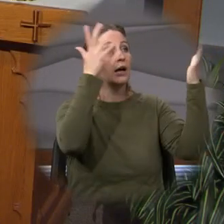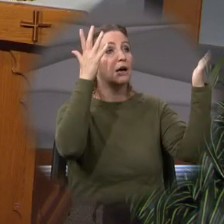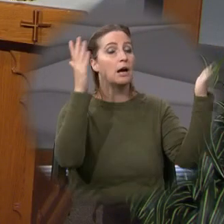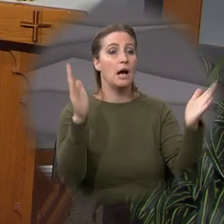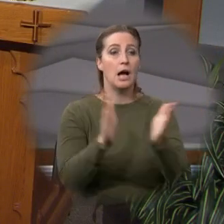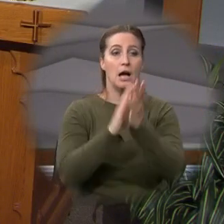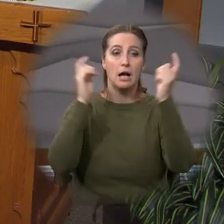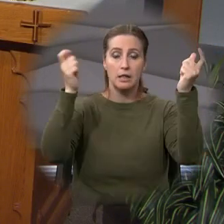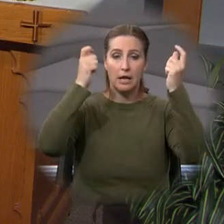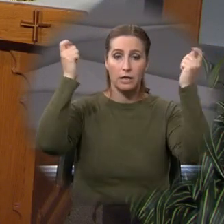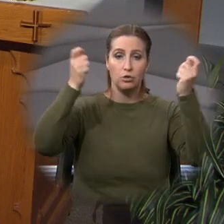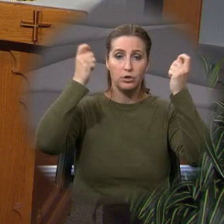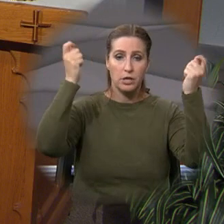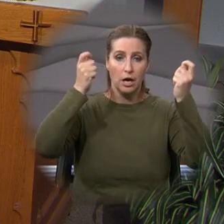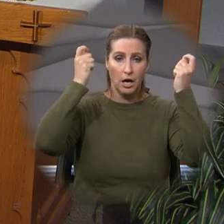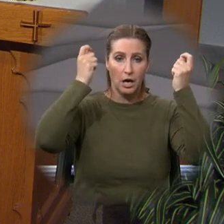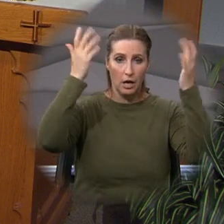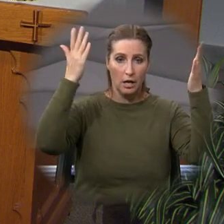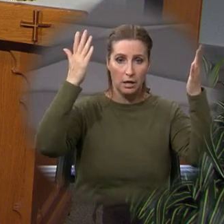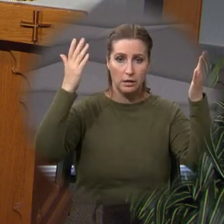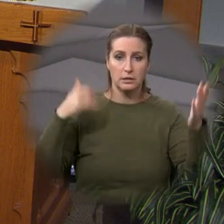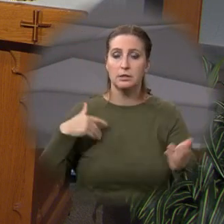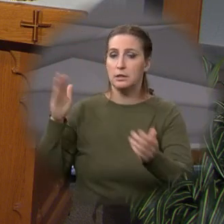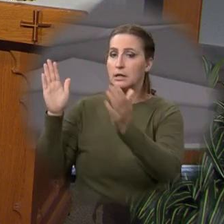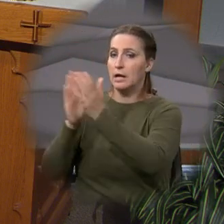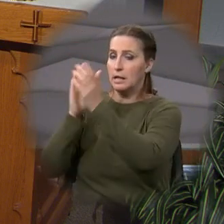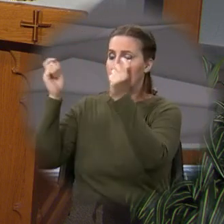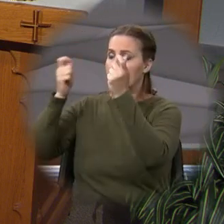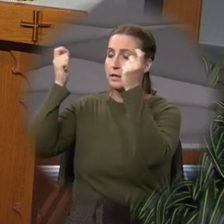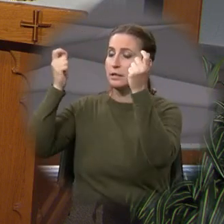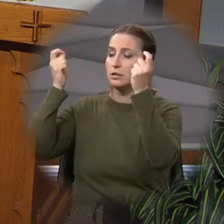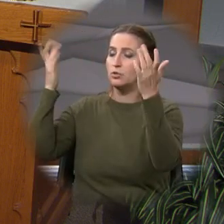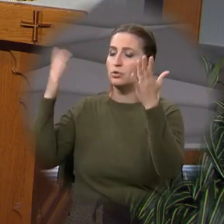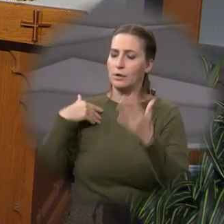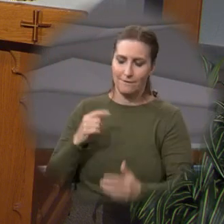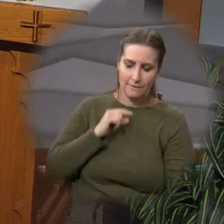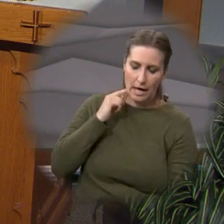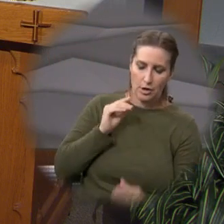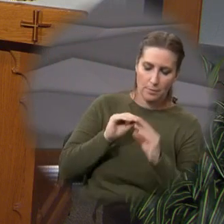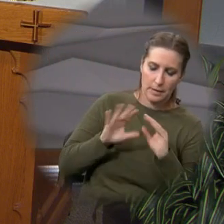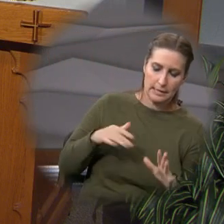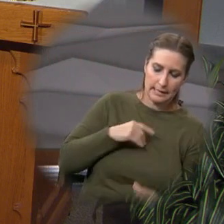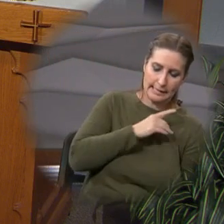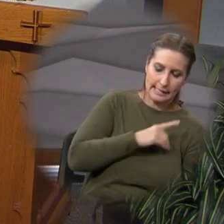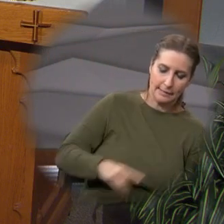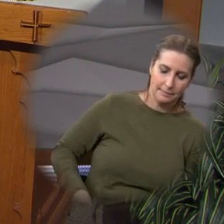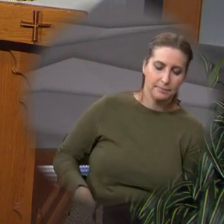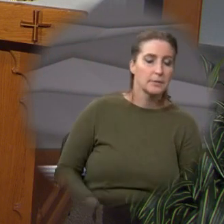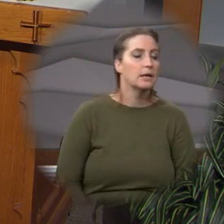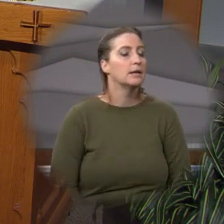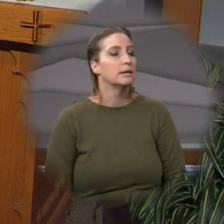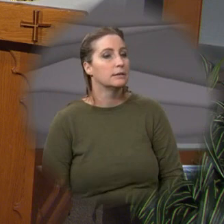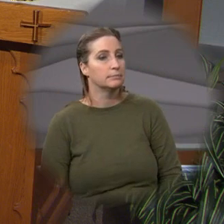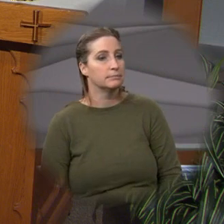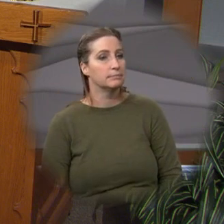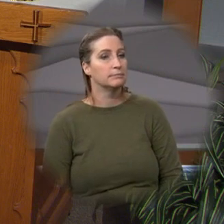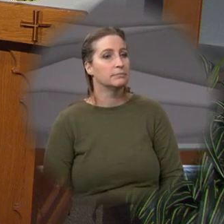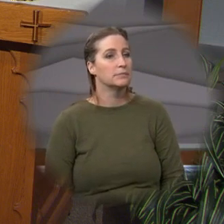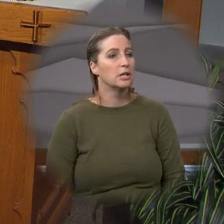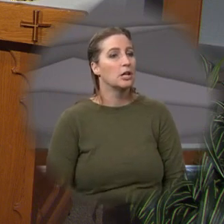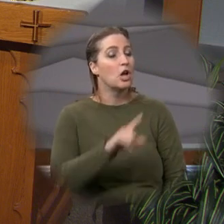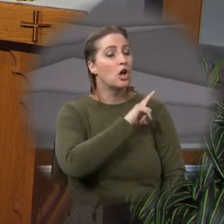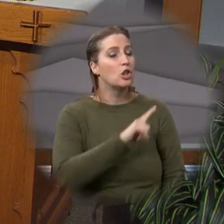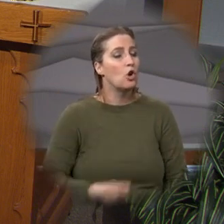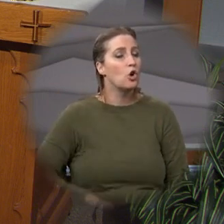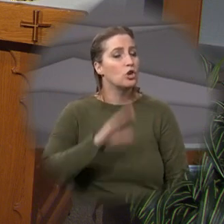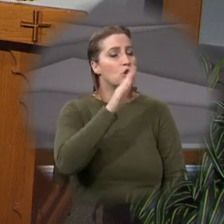Alleluia, alleluia. May there be on your mind, on your lips, alleluia, and your heart, as you proclaim the Holy Gospel. Speak, Lord,